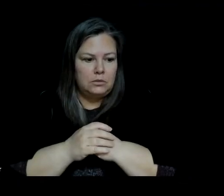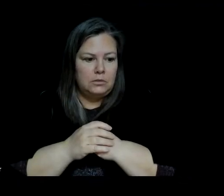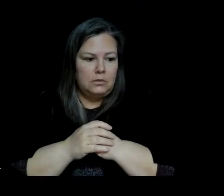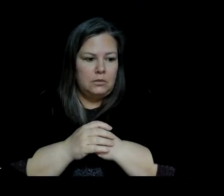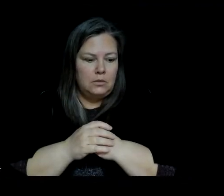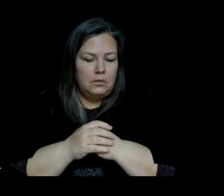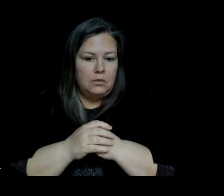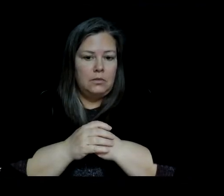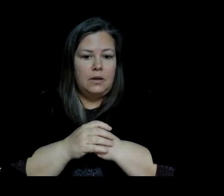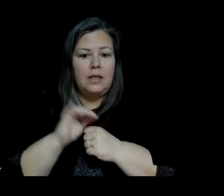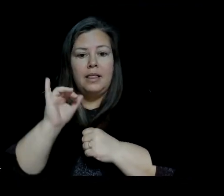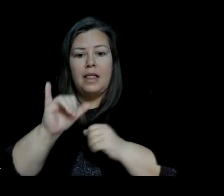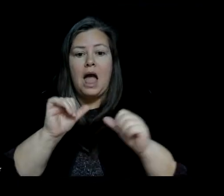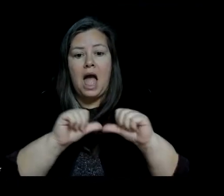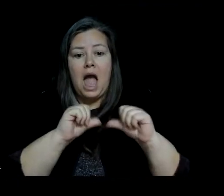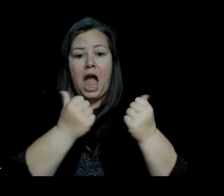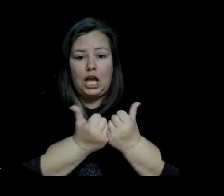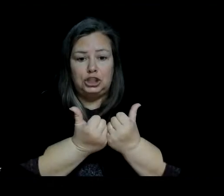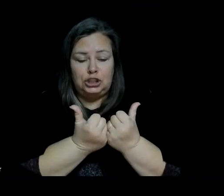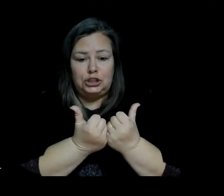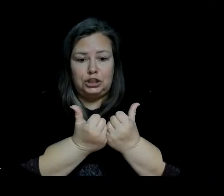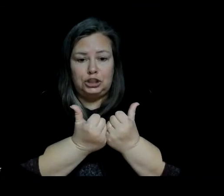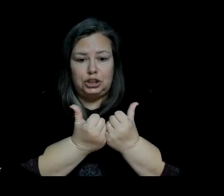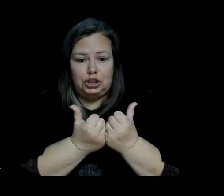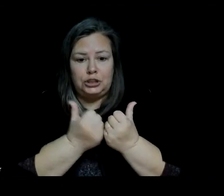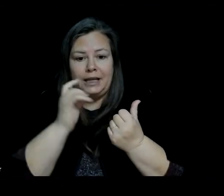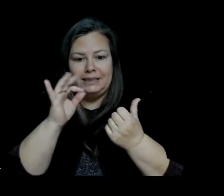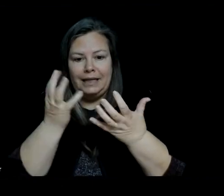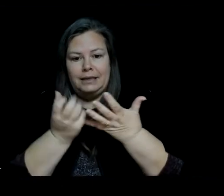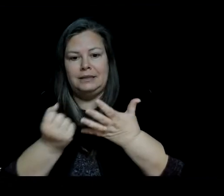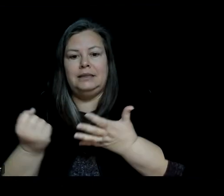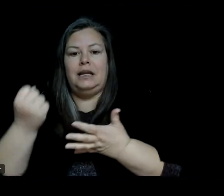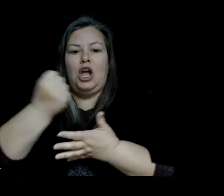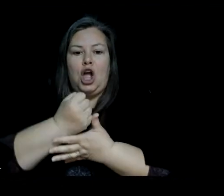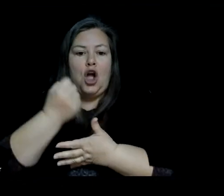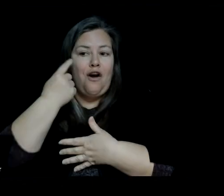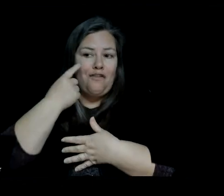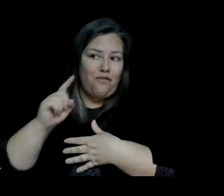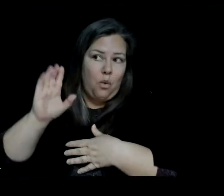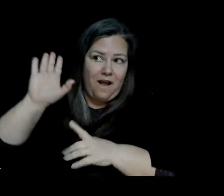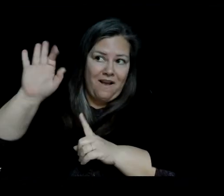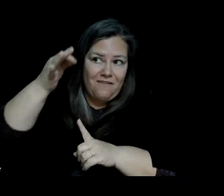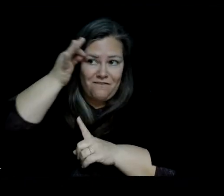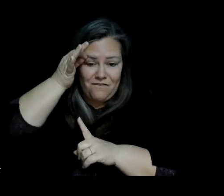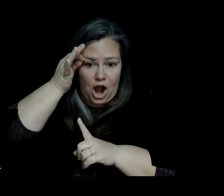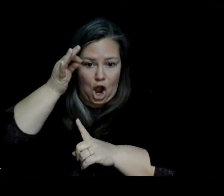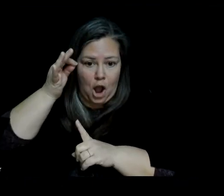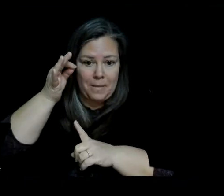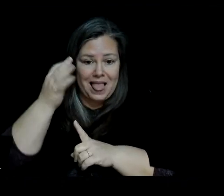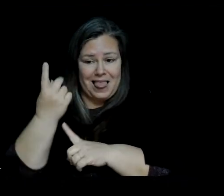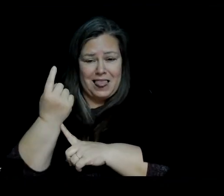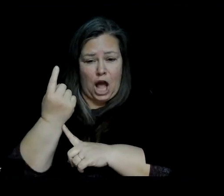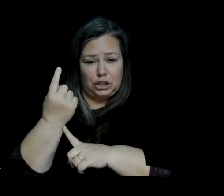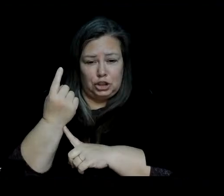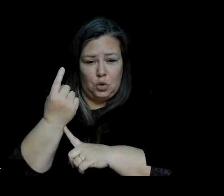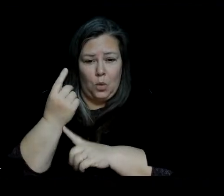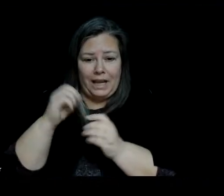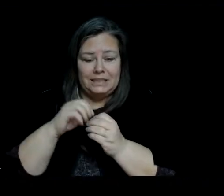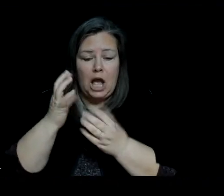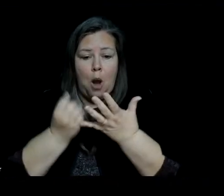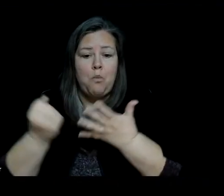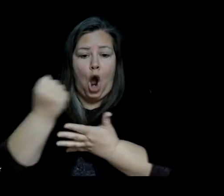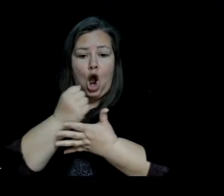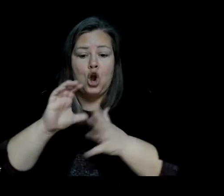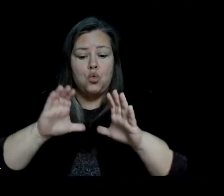The agency has moved up in the priority grouping for the federal government. Last year they were in priority group